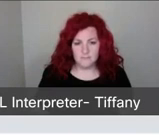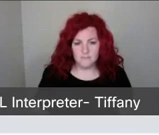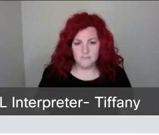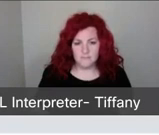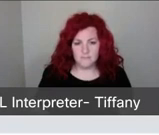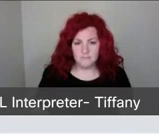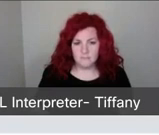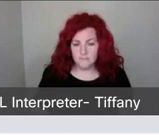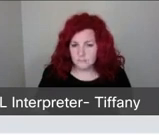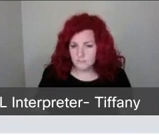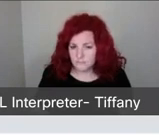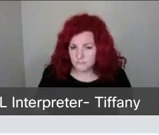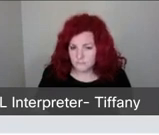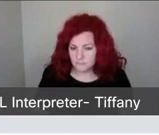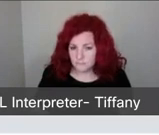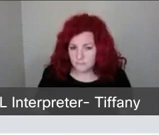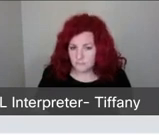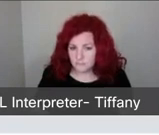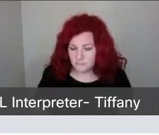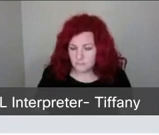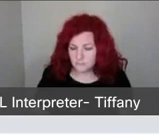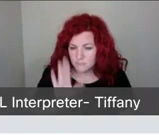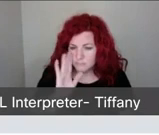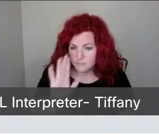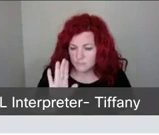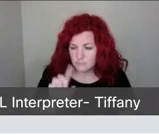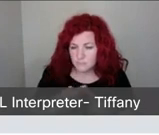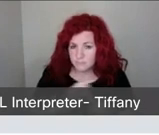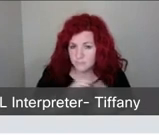Hello to the commissioners. Thank you for this opportunity to speak.